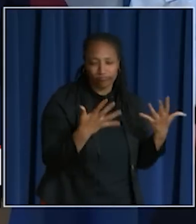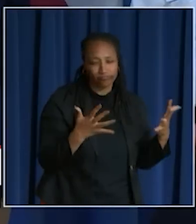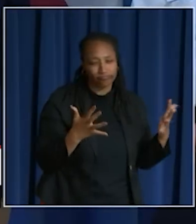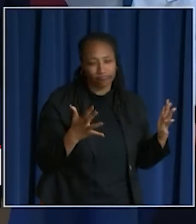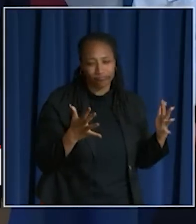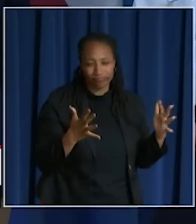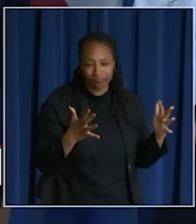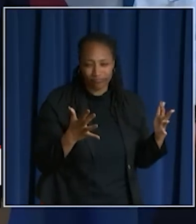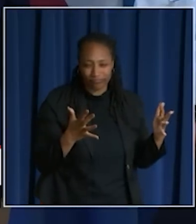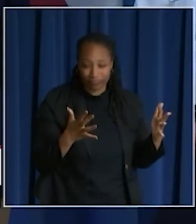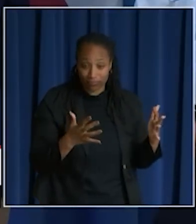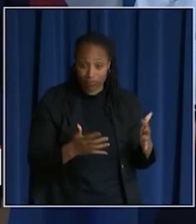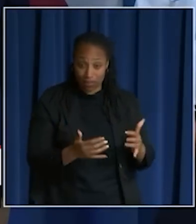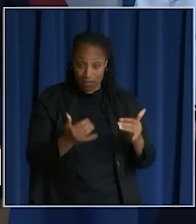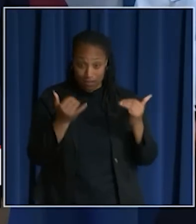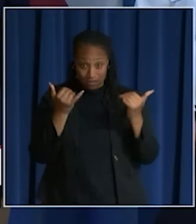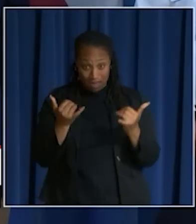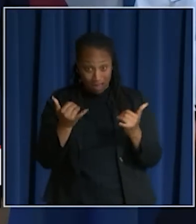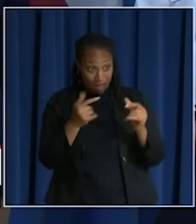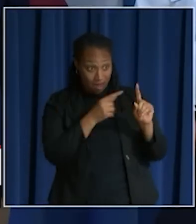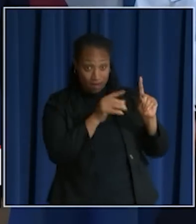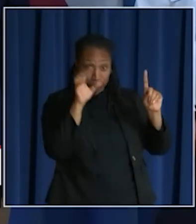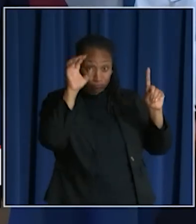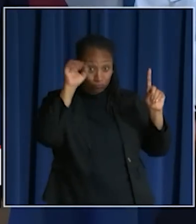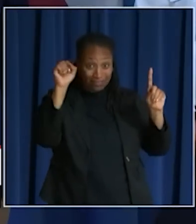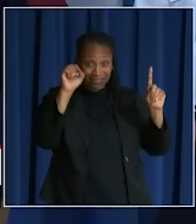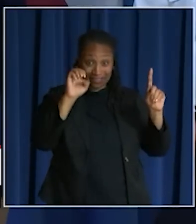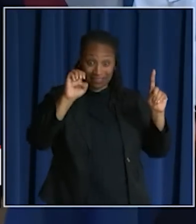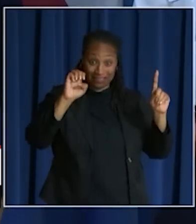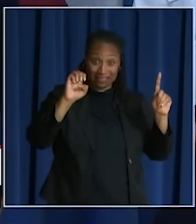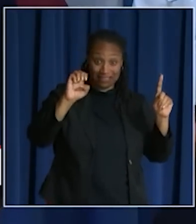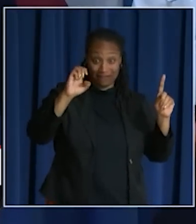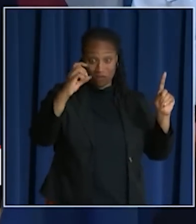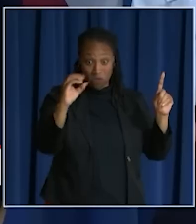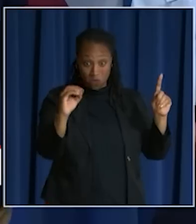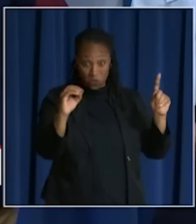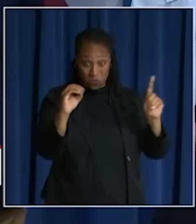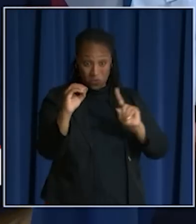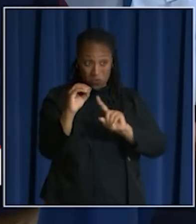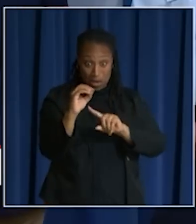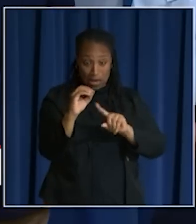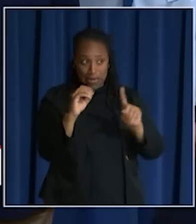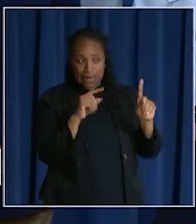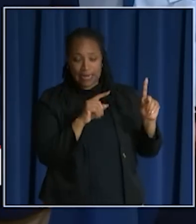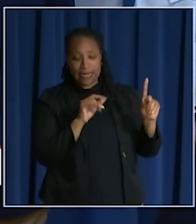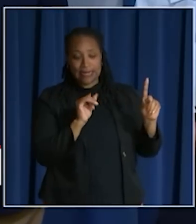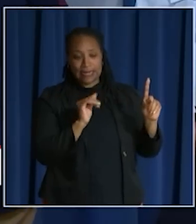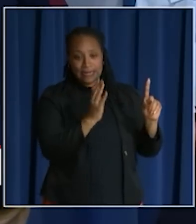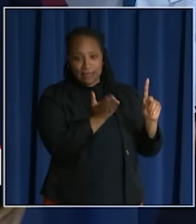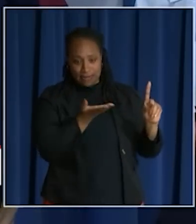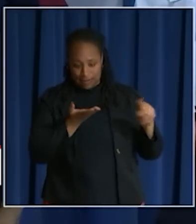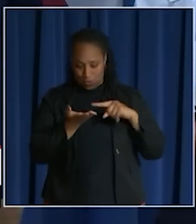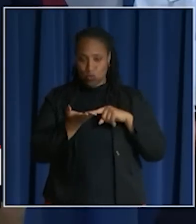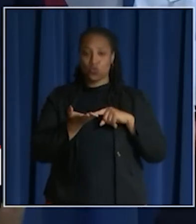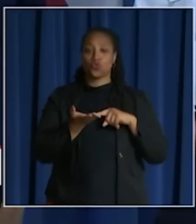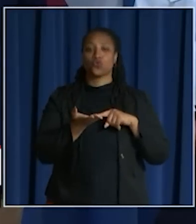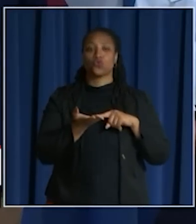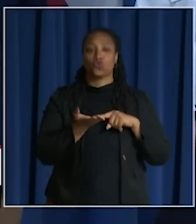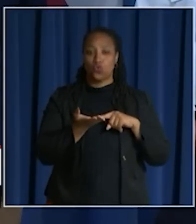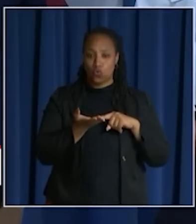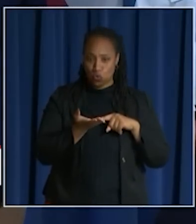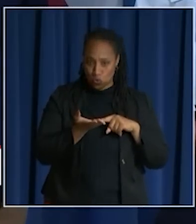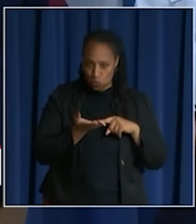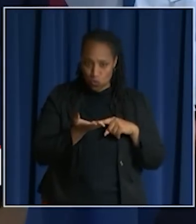my directive from the mayor is that we will begin more intense planning efforts after I leave this press conference. I've